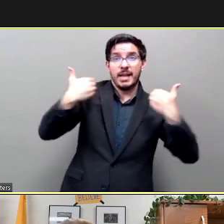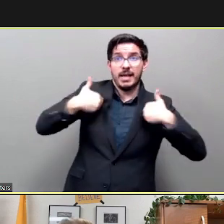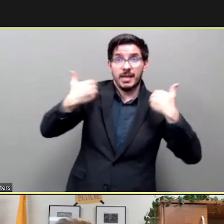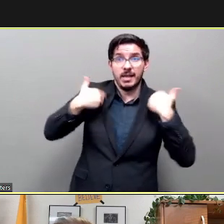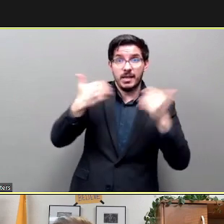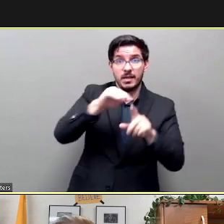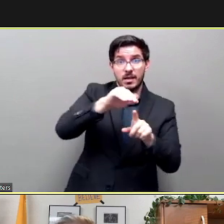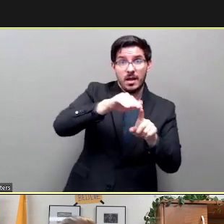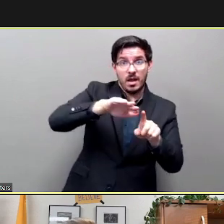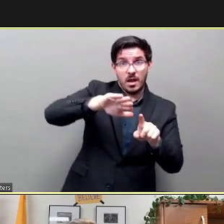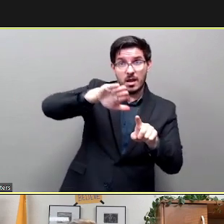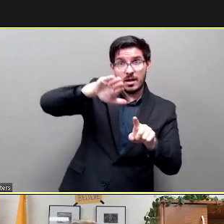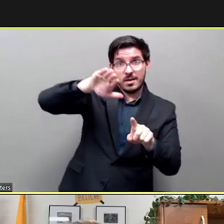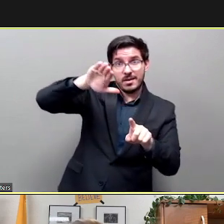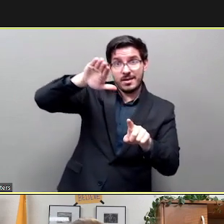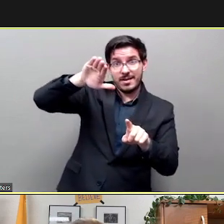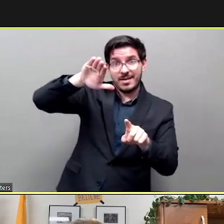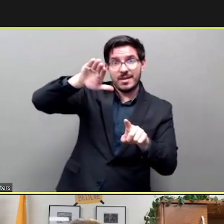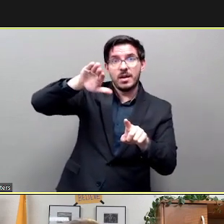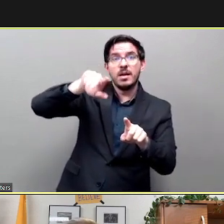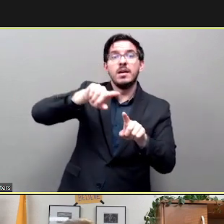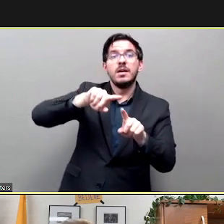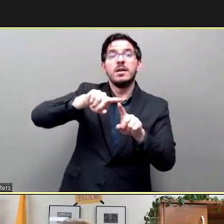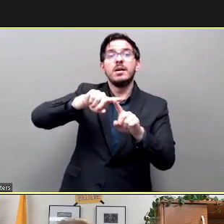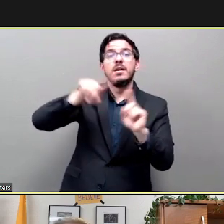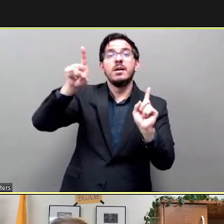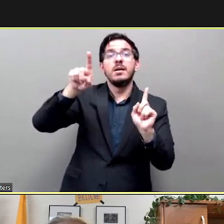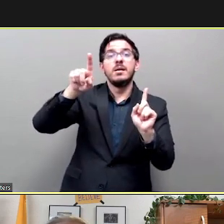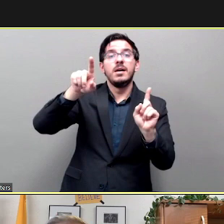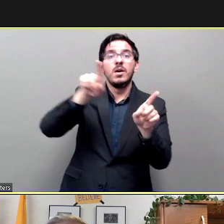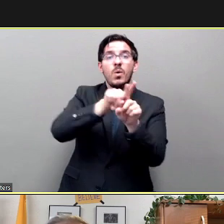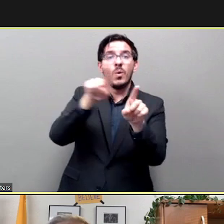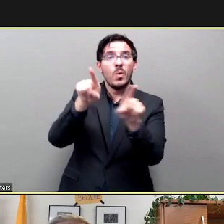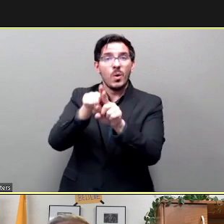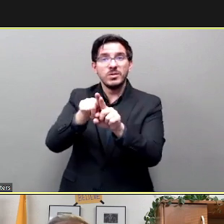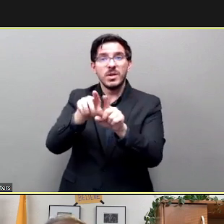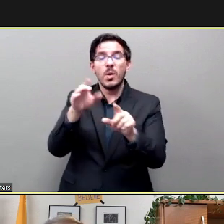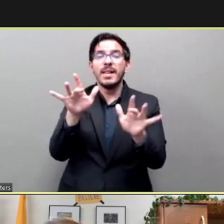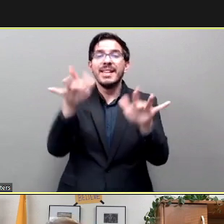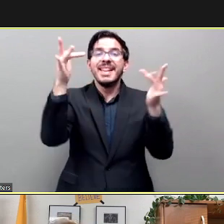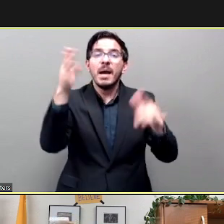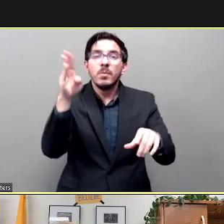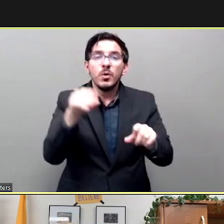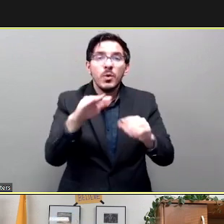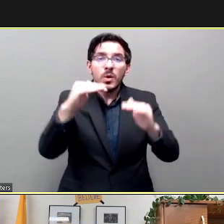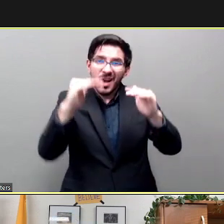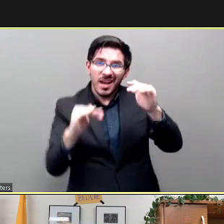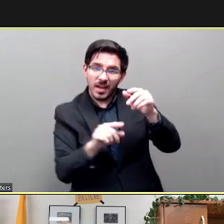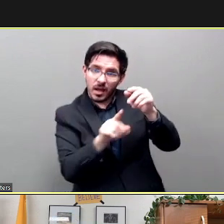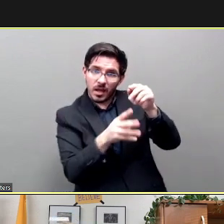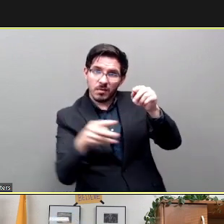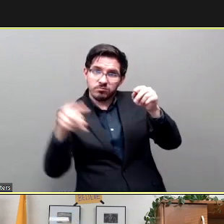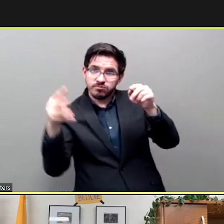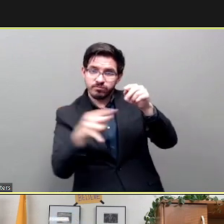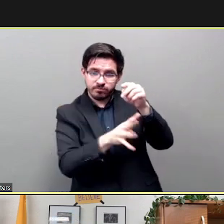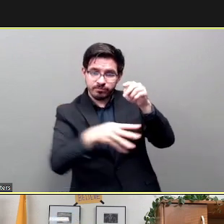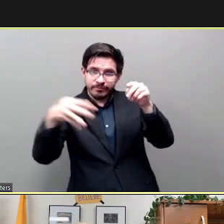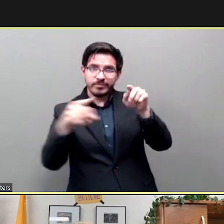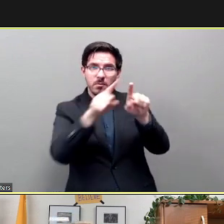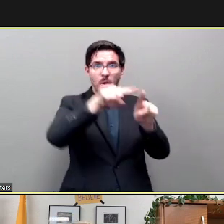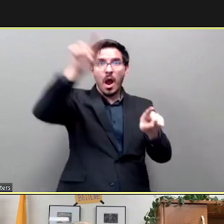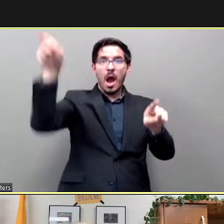an unusual peak in the 5 to 9 and even adults that we don't normally see